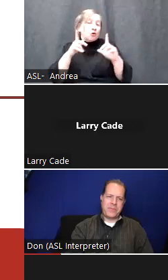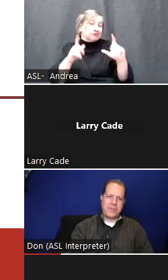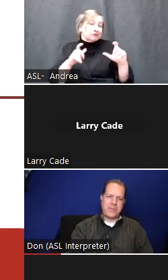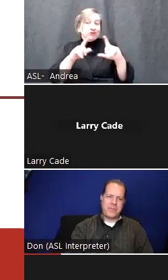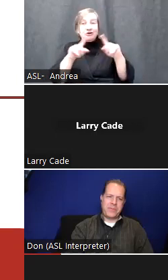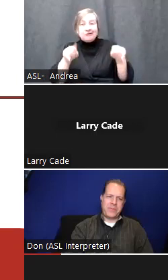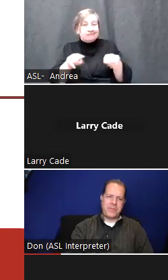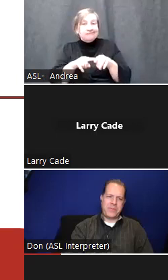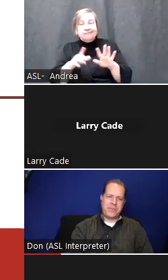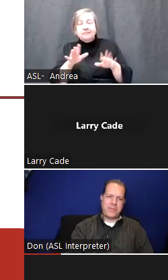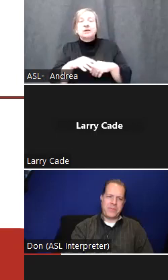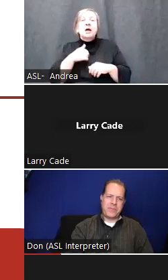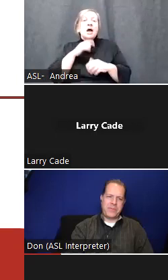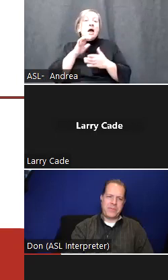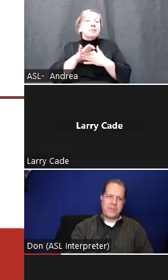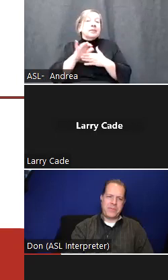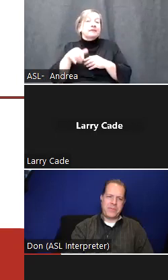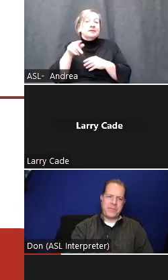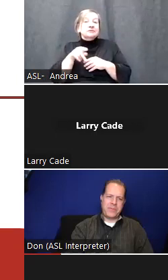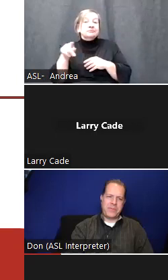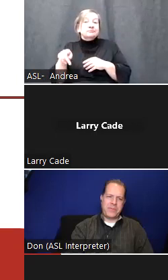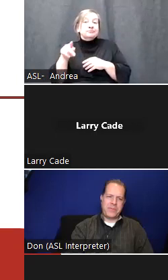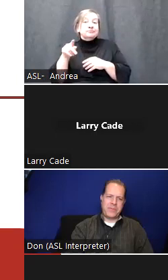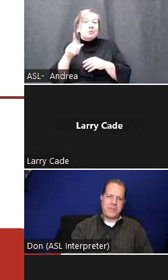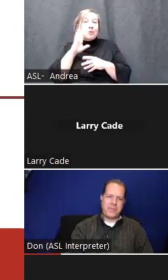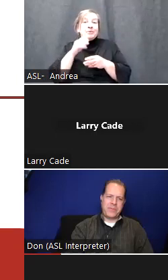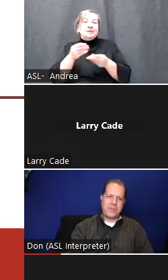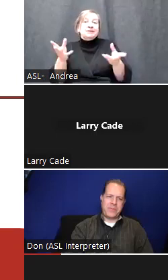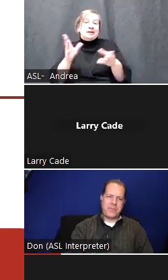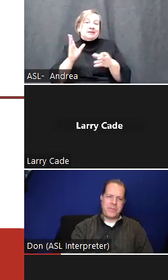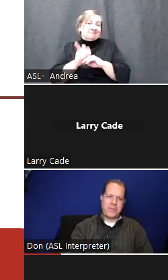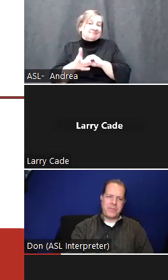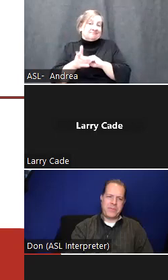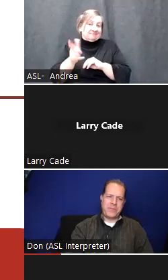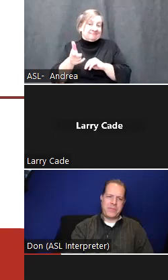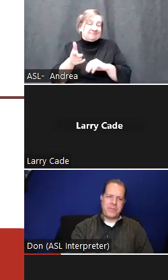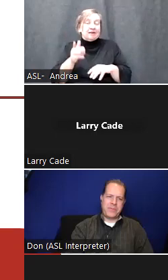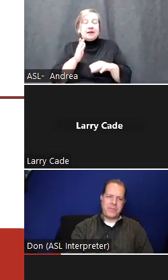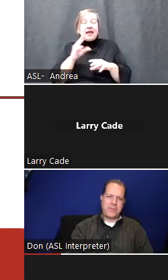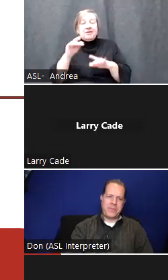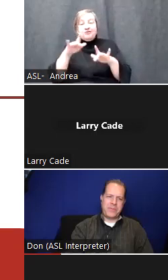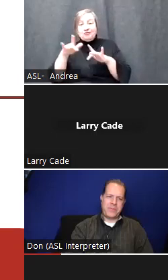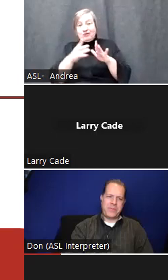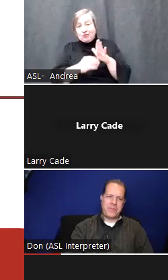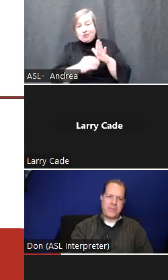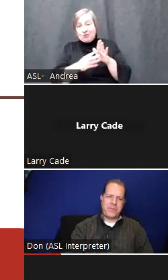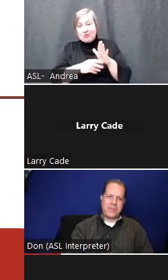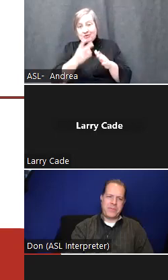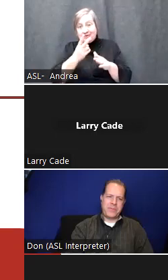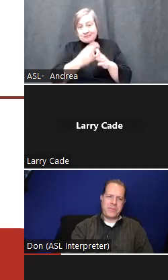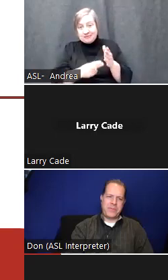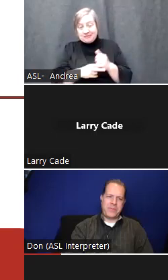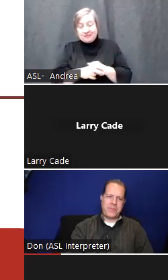do believe that this presentation is going to be sent out afterwards, as well as a recording of this webinar.